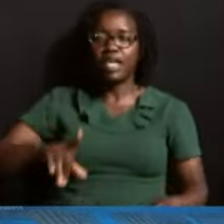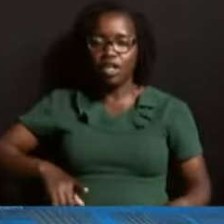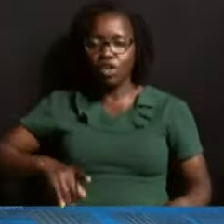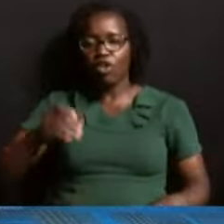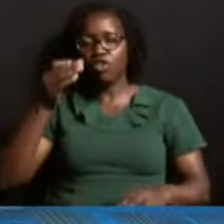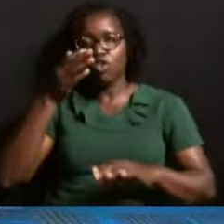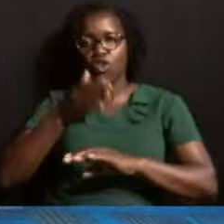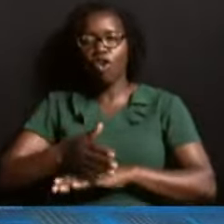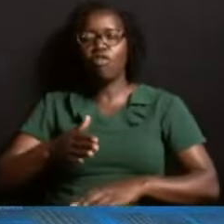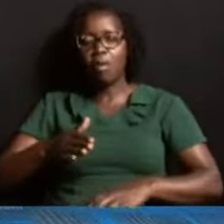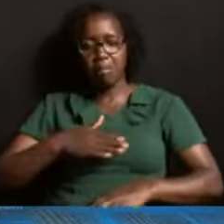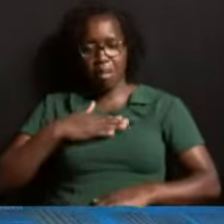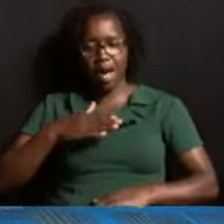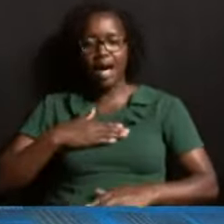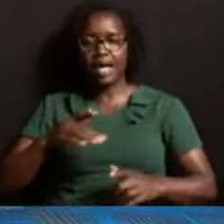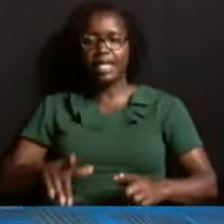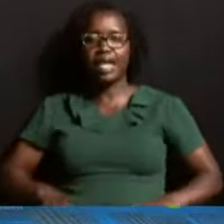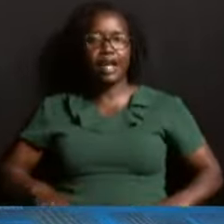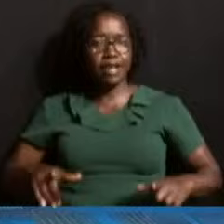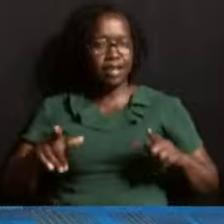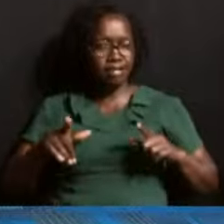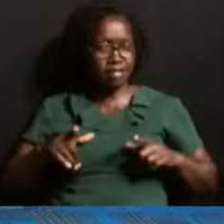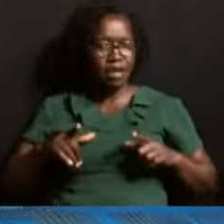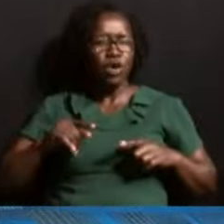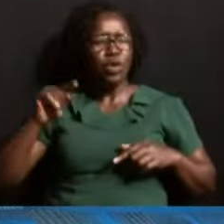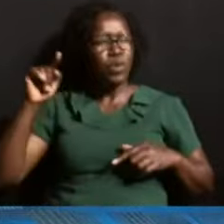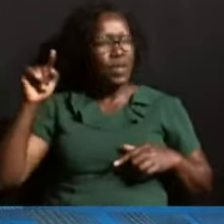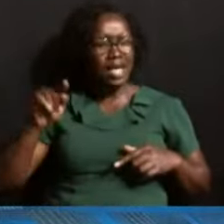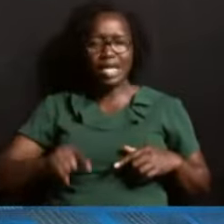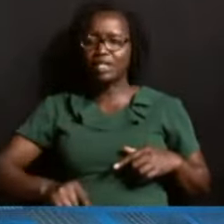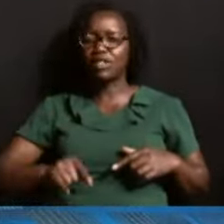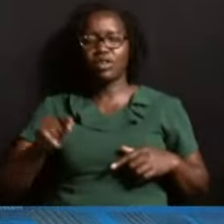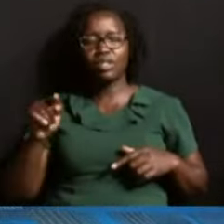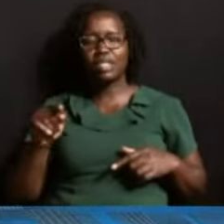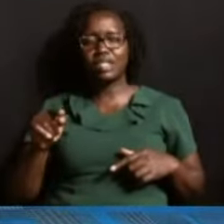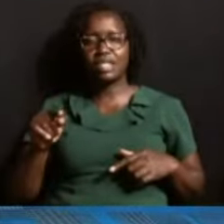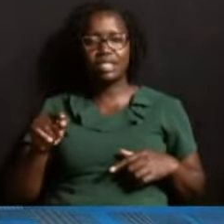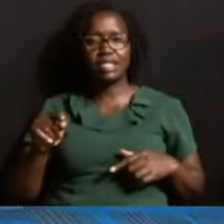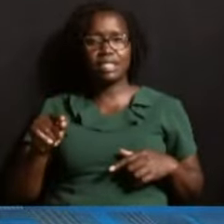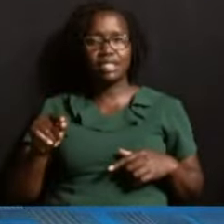over my life. We cannot